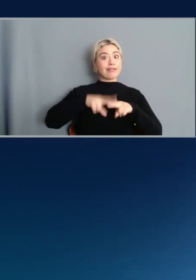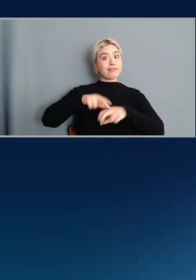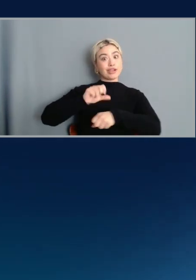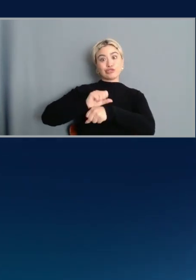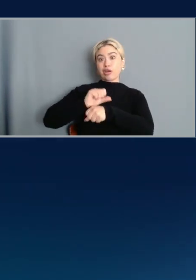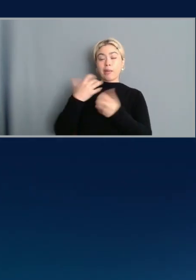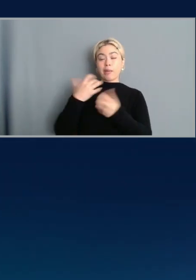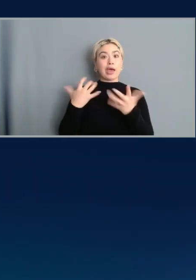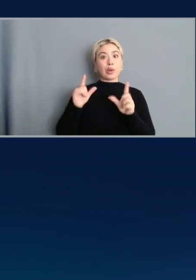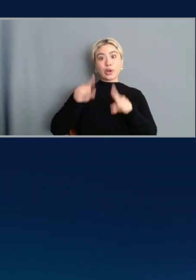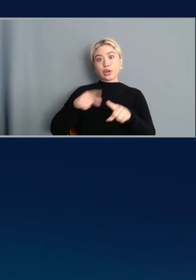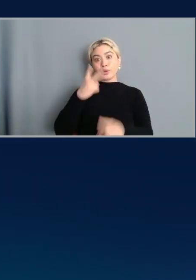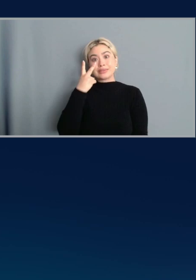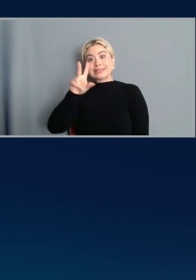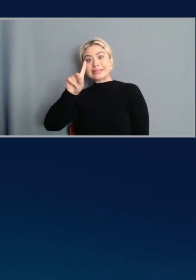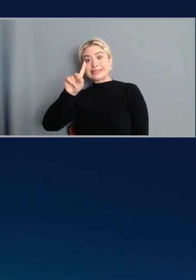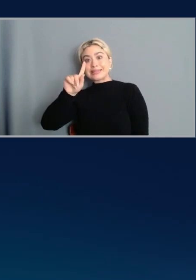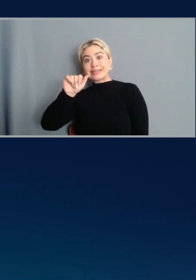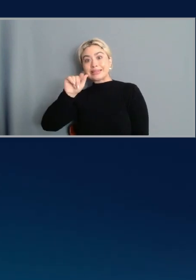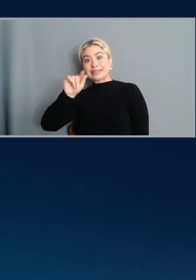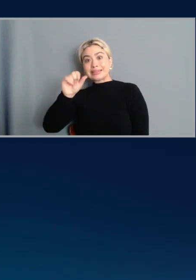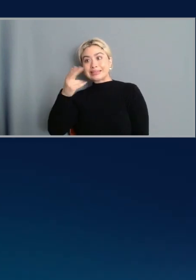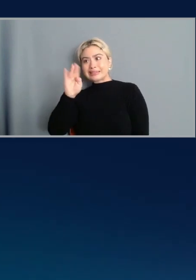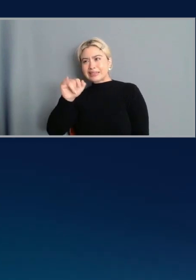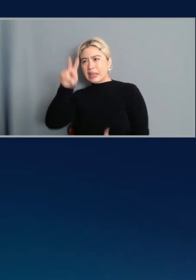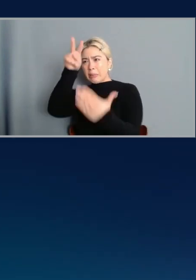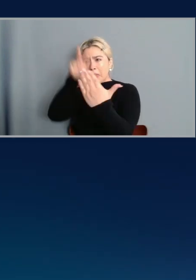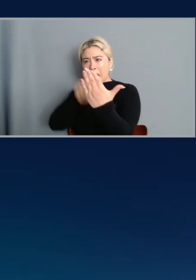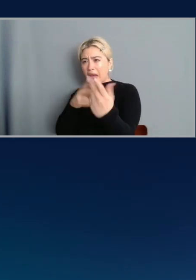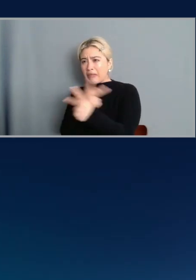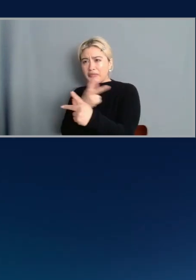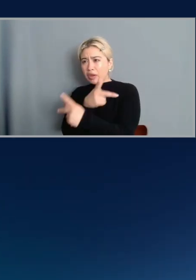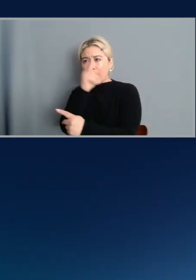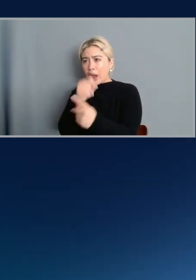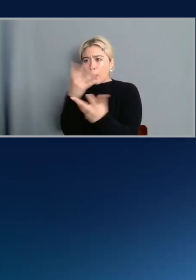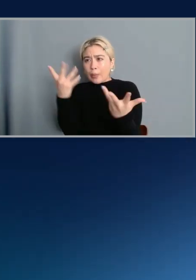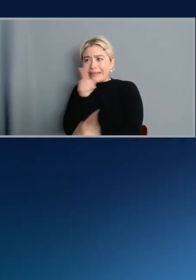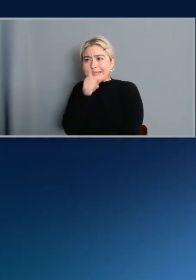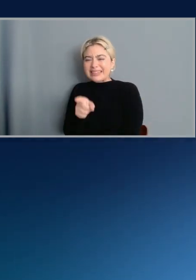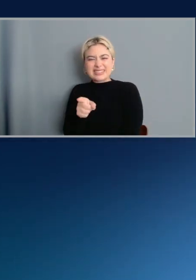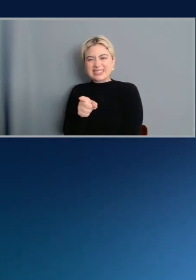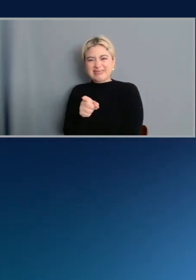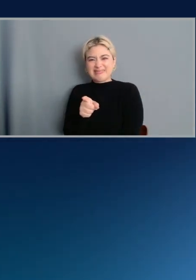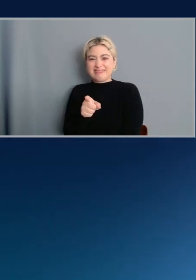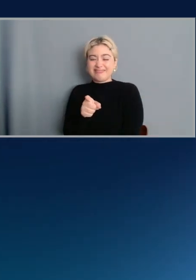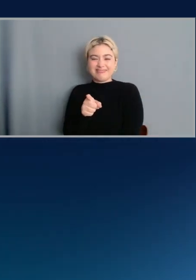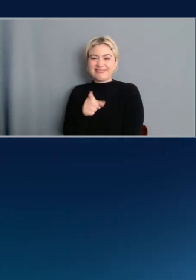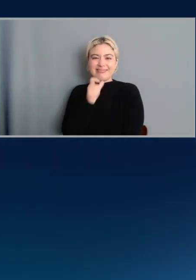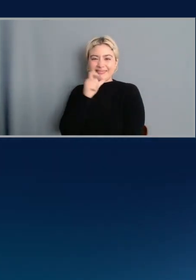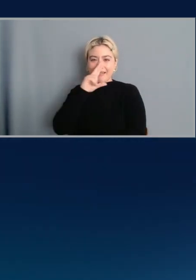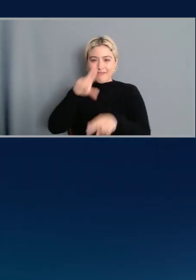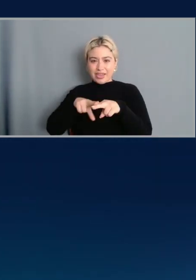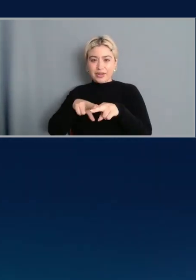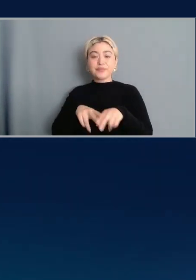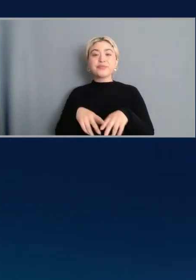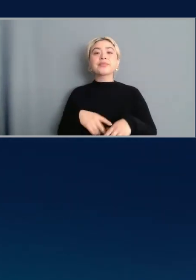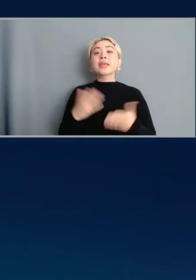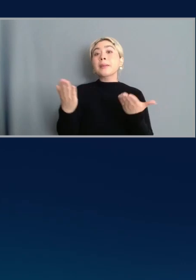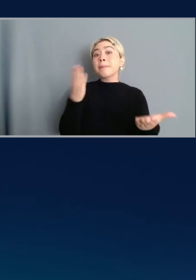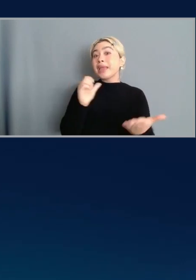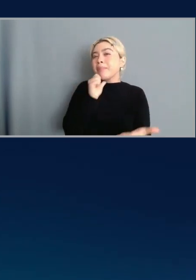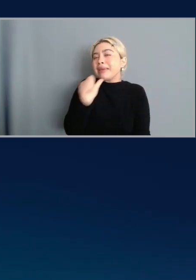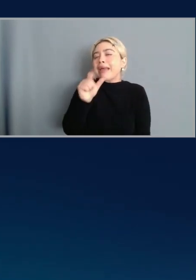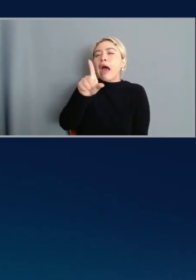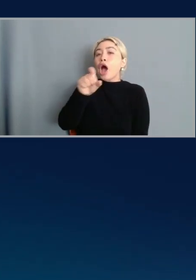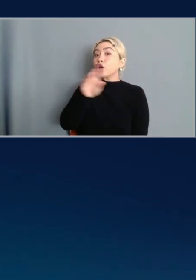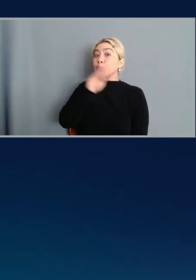just go and look at a data schema and some data and try to figure out what this is. Now, bear in mind, this may not be 100% accurate.